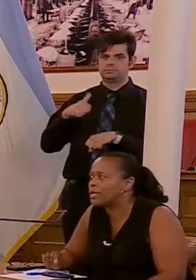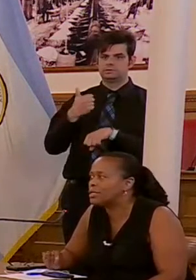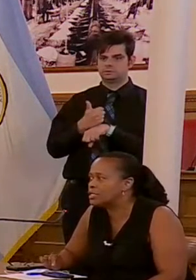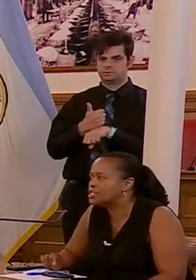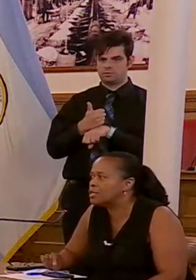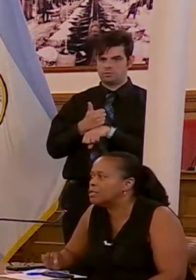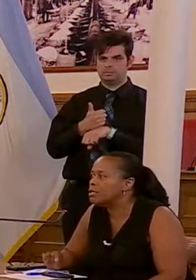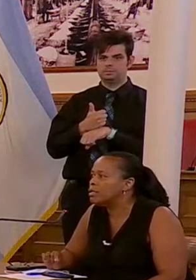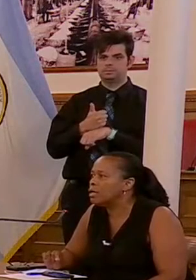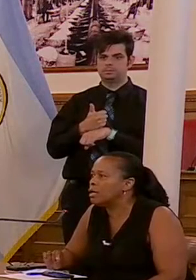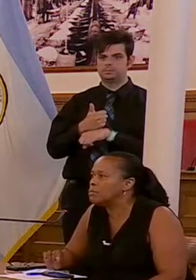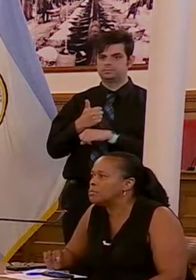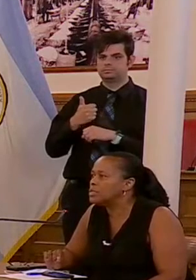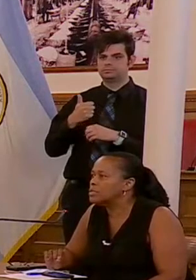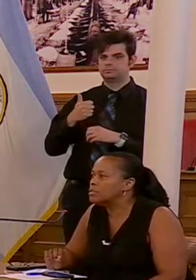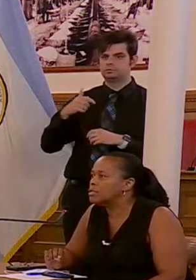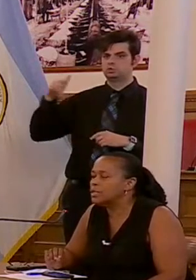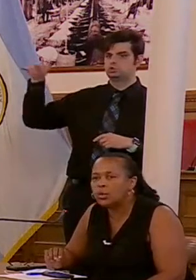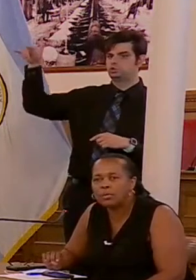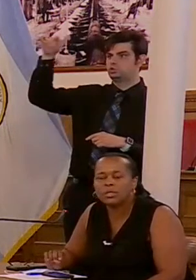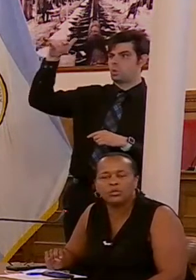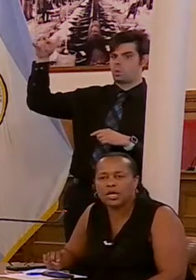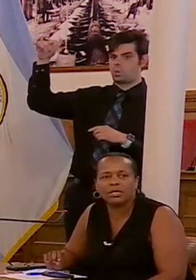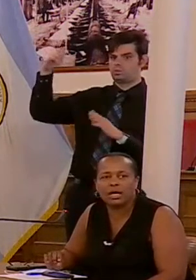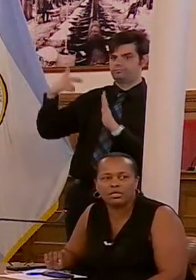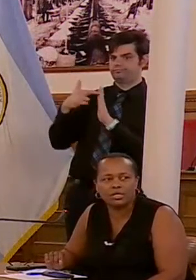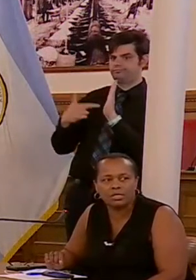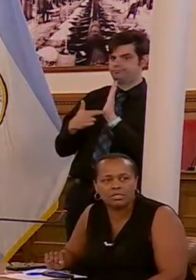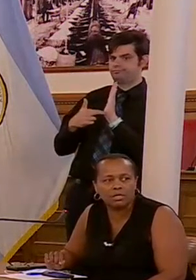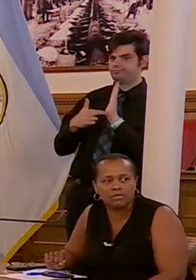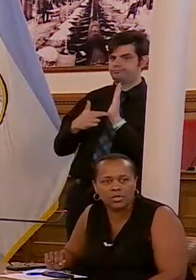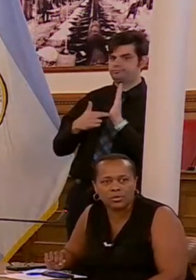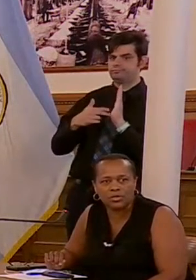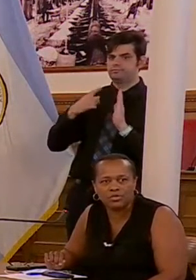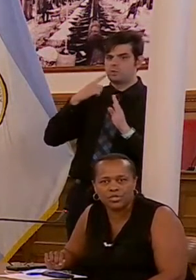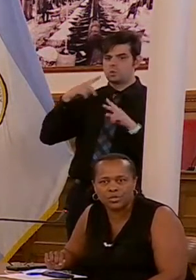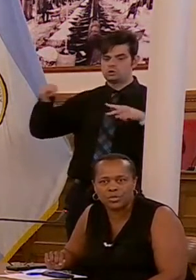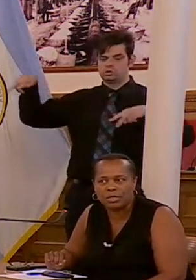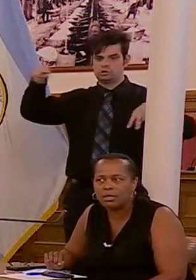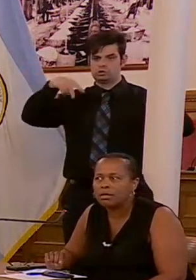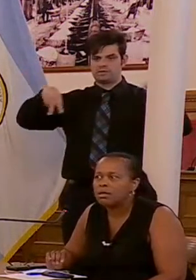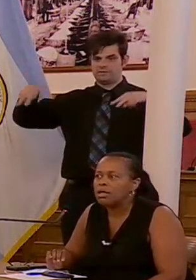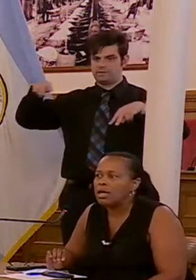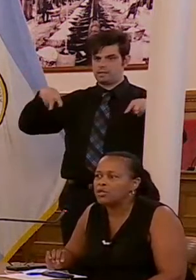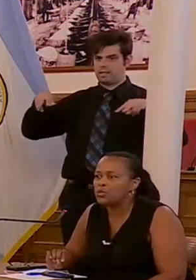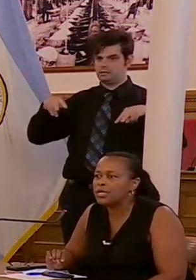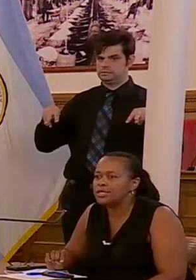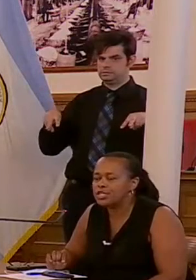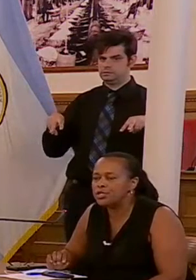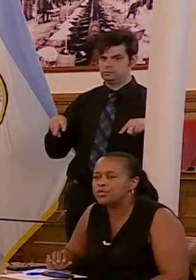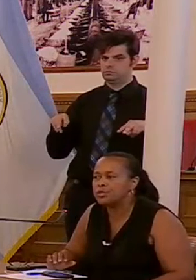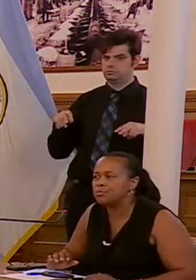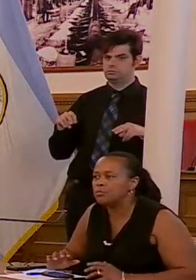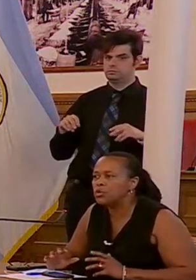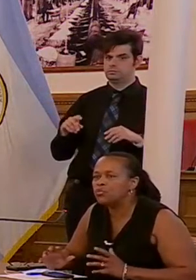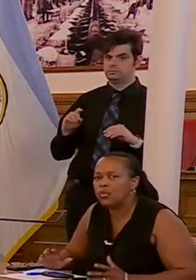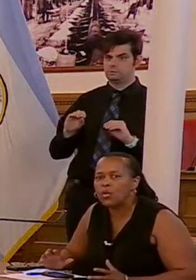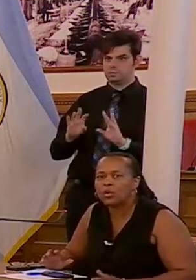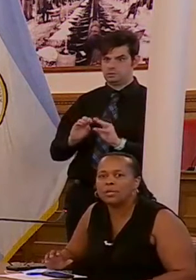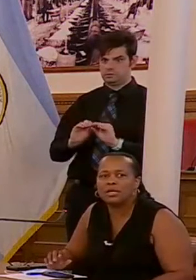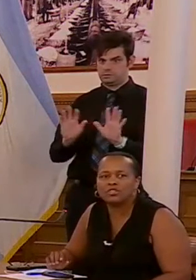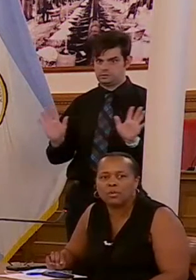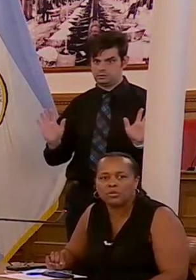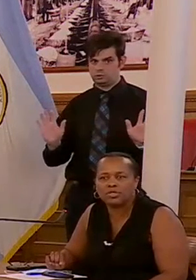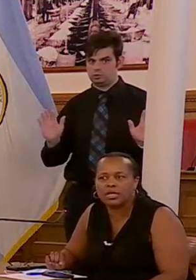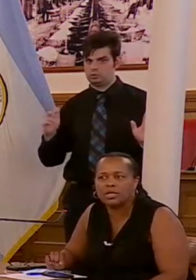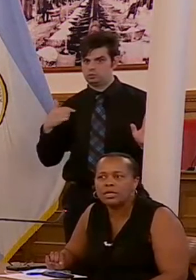facial recognition equipment or technology that the city of Syracuse is using. As we continue to move